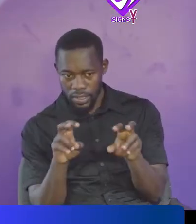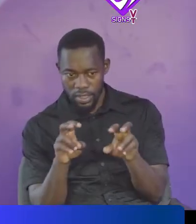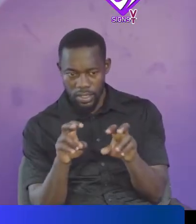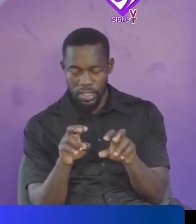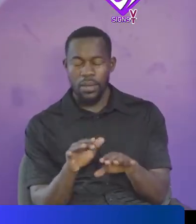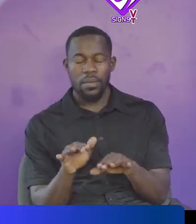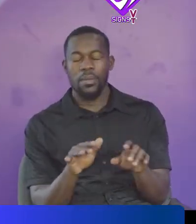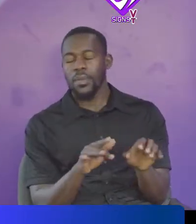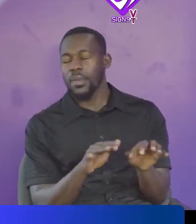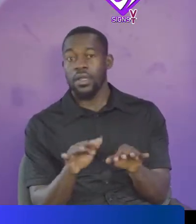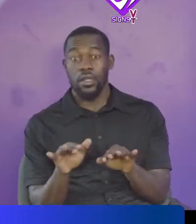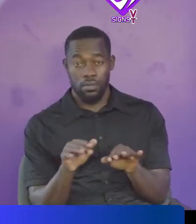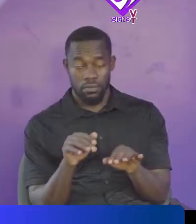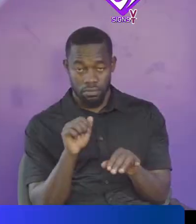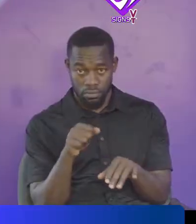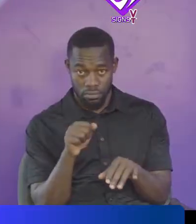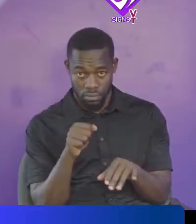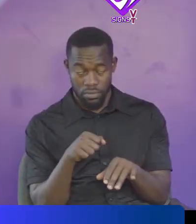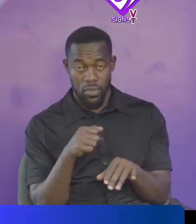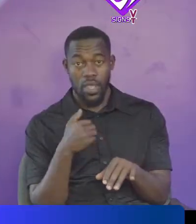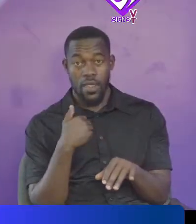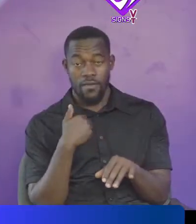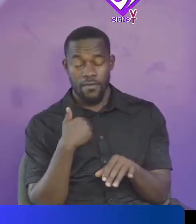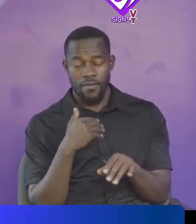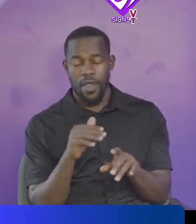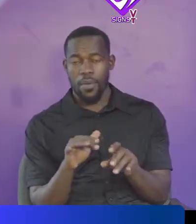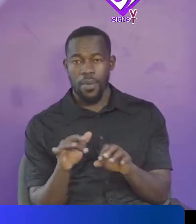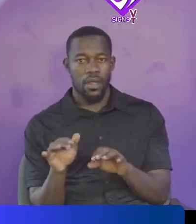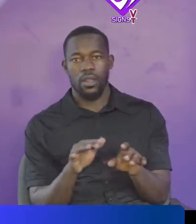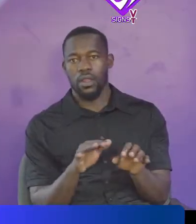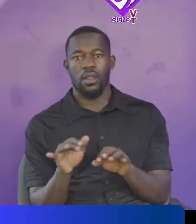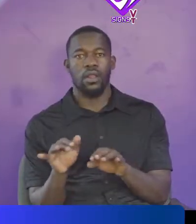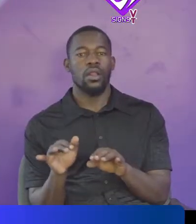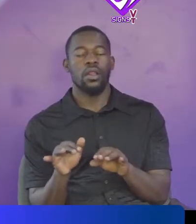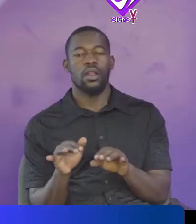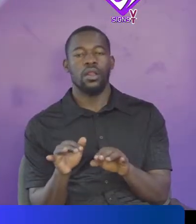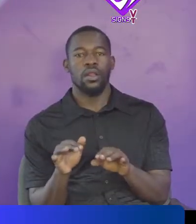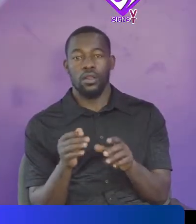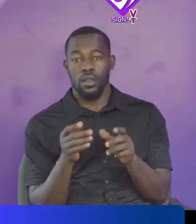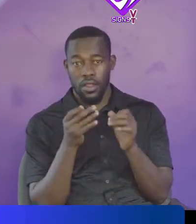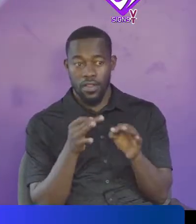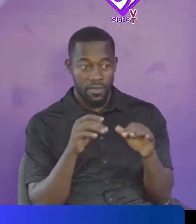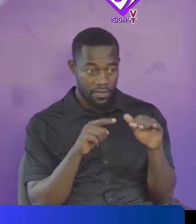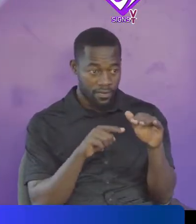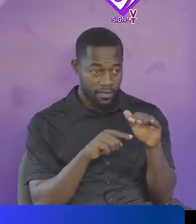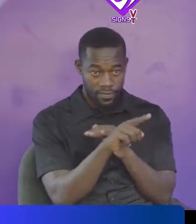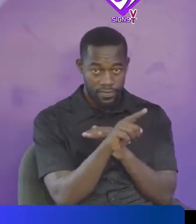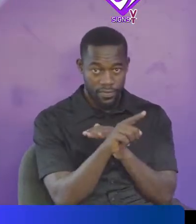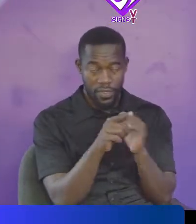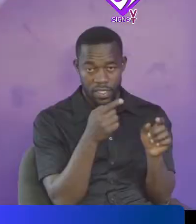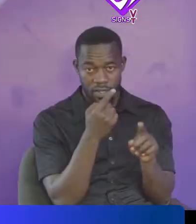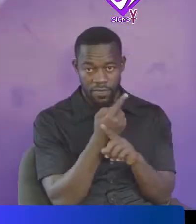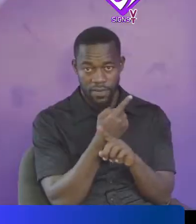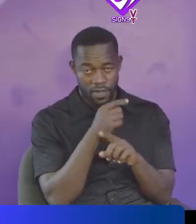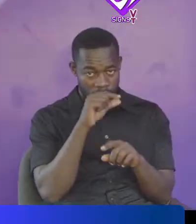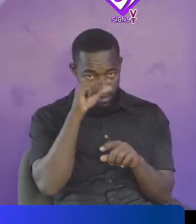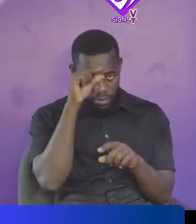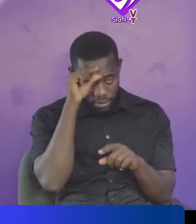Braille. We have never. If I go to an agency, a government institution where I'm supposed